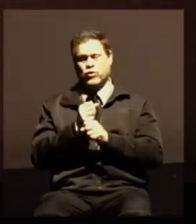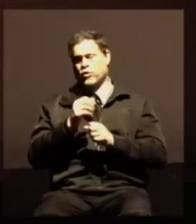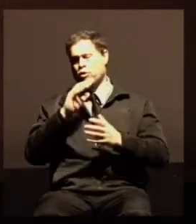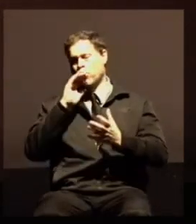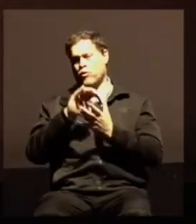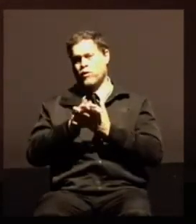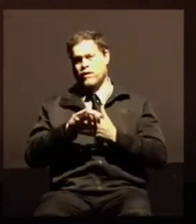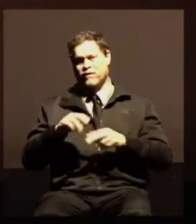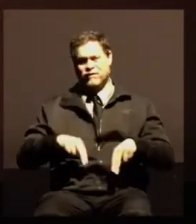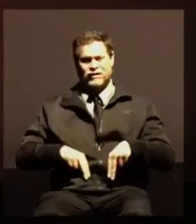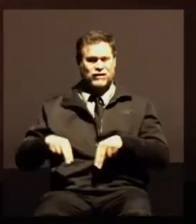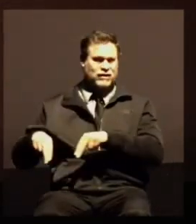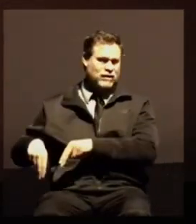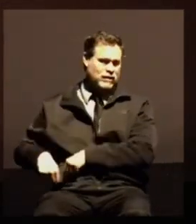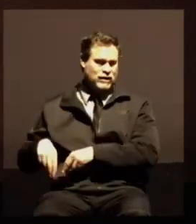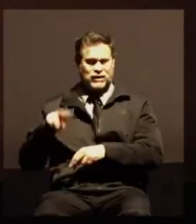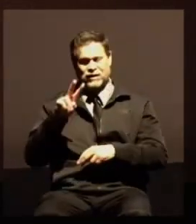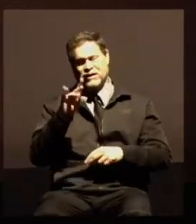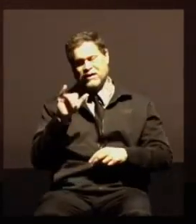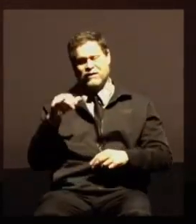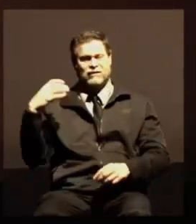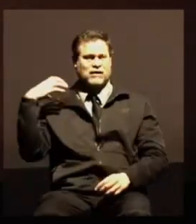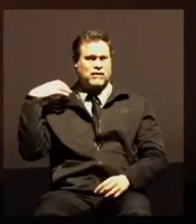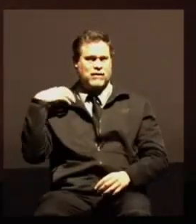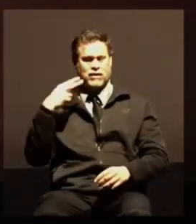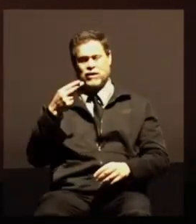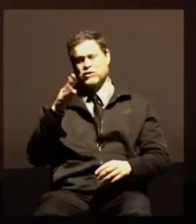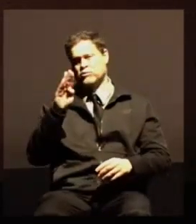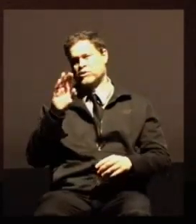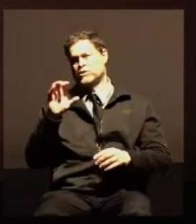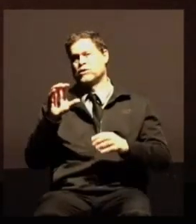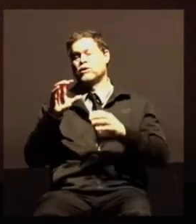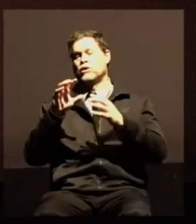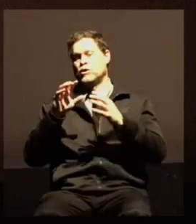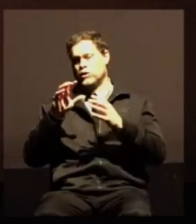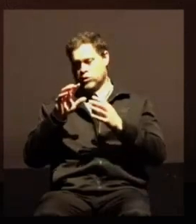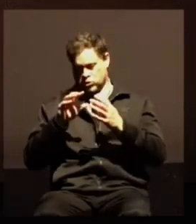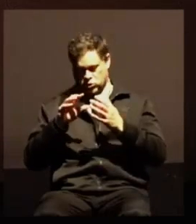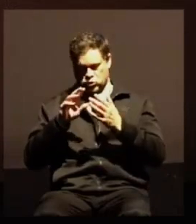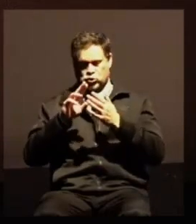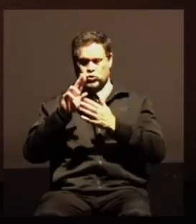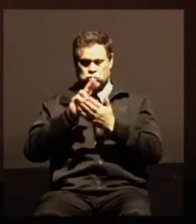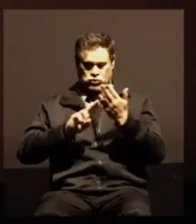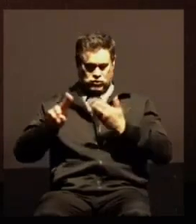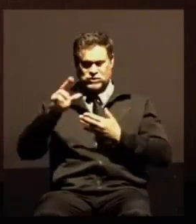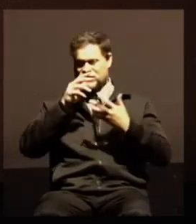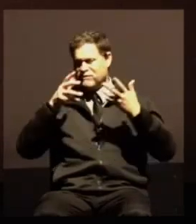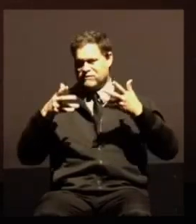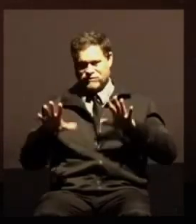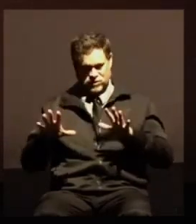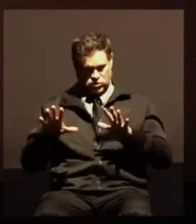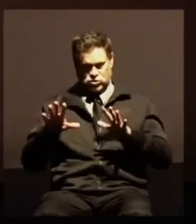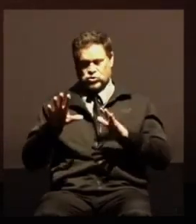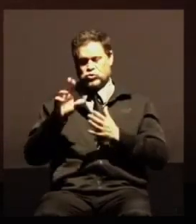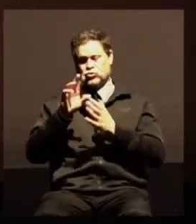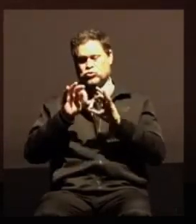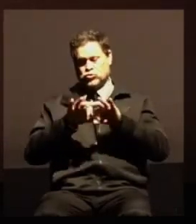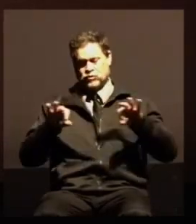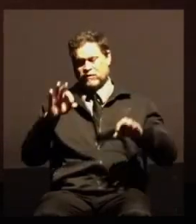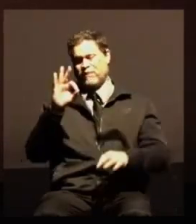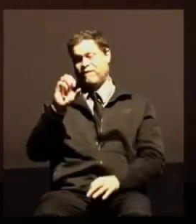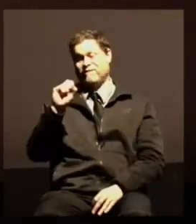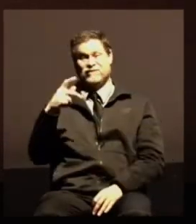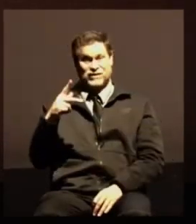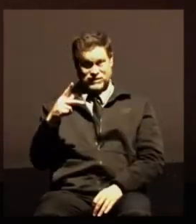to a Navy captain, and attended HBCU Fisk University. Though she didn't finish her degree at Fisk, it inspired me to go